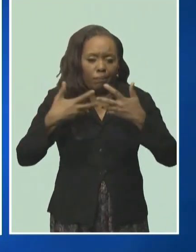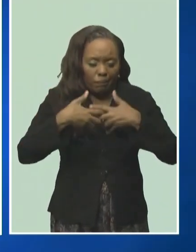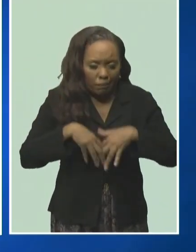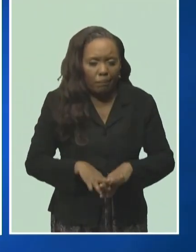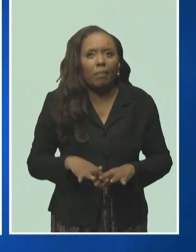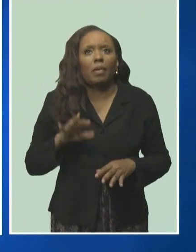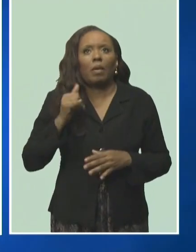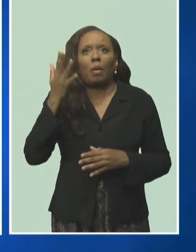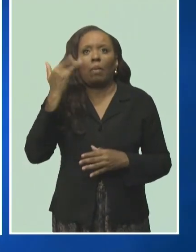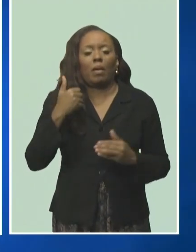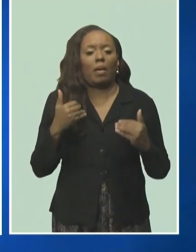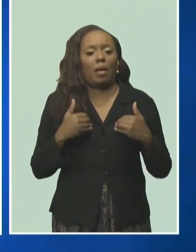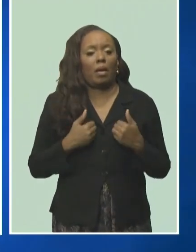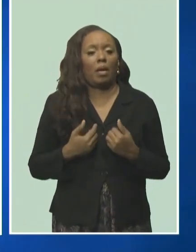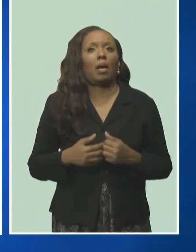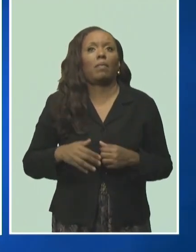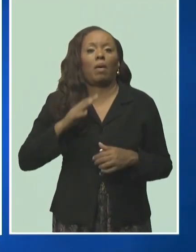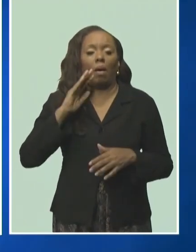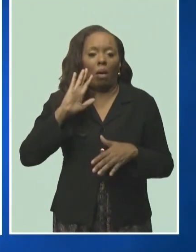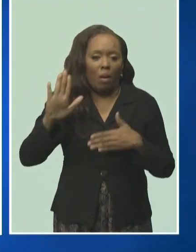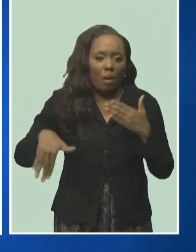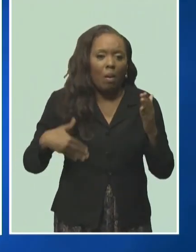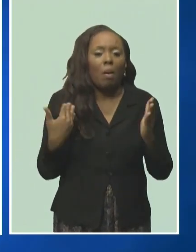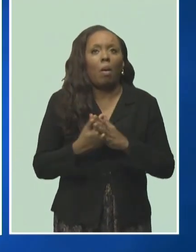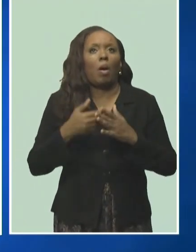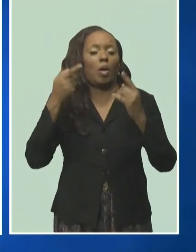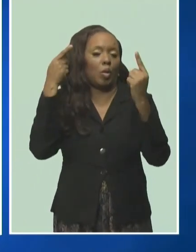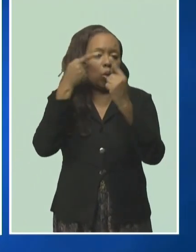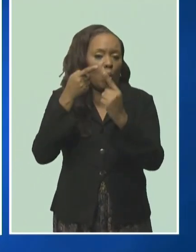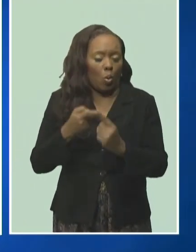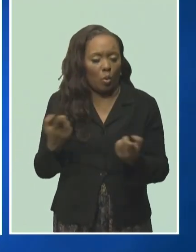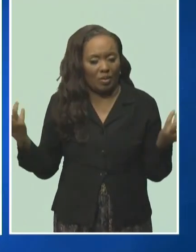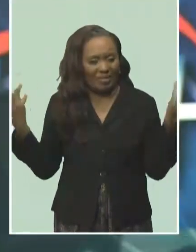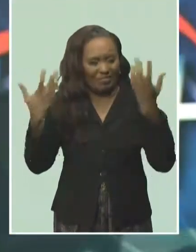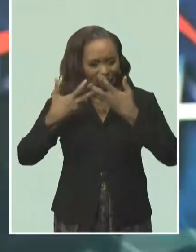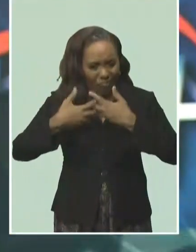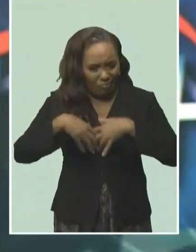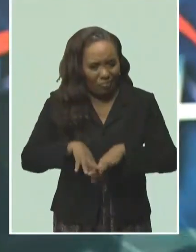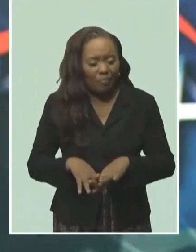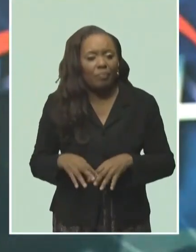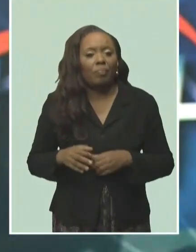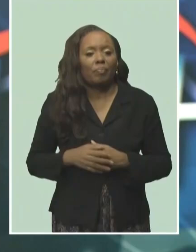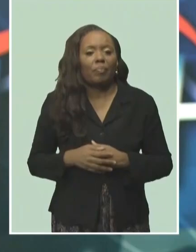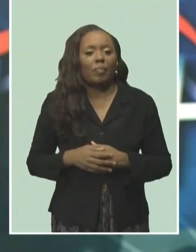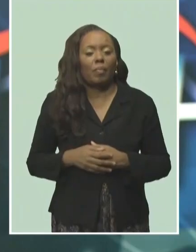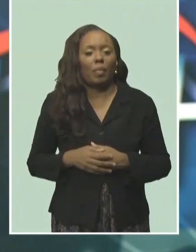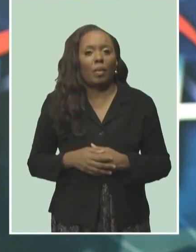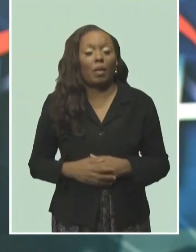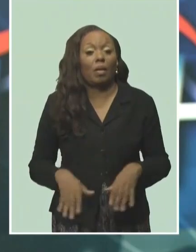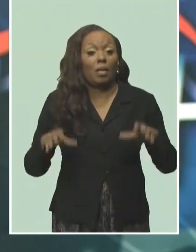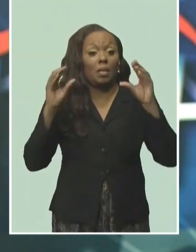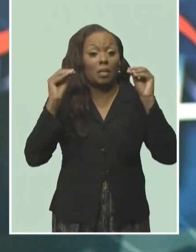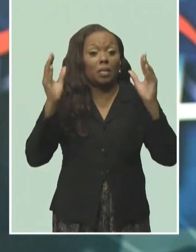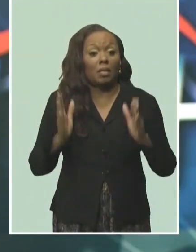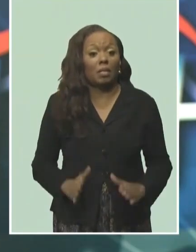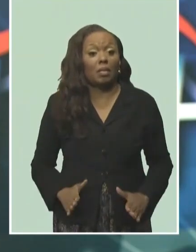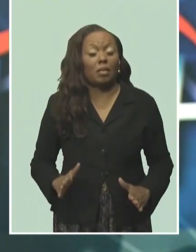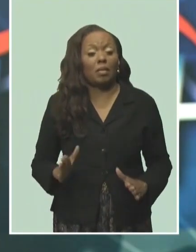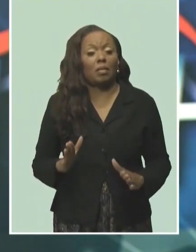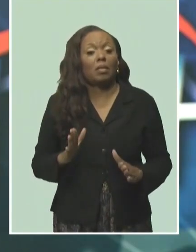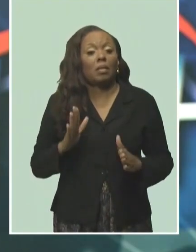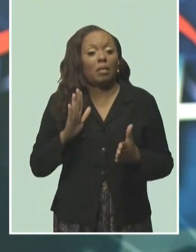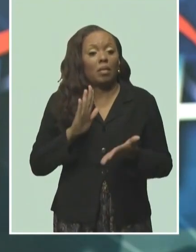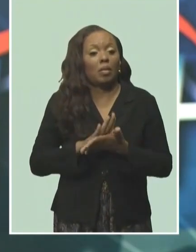we always say that they are cross-cutting and interconnected. Teachers at the St. John Primary School